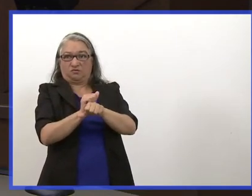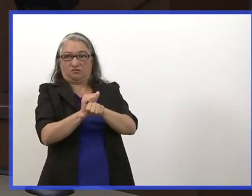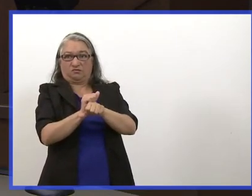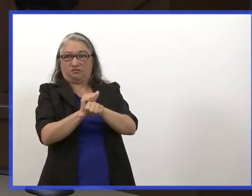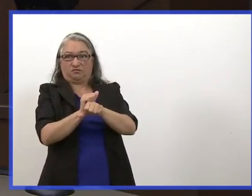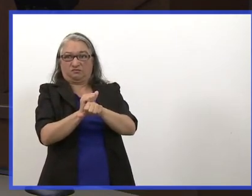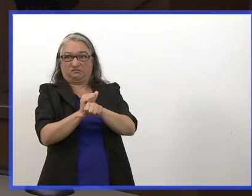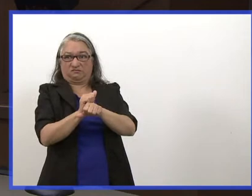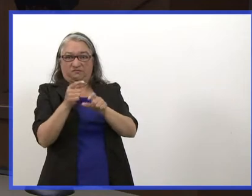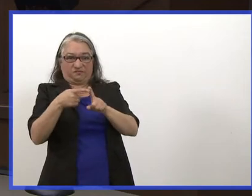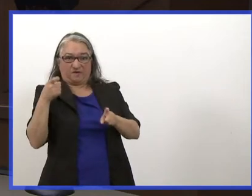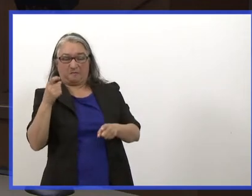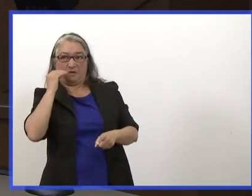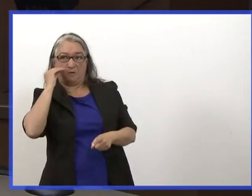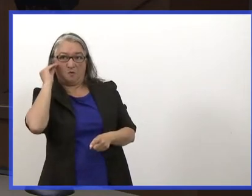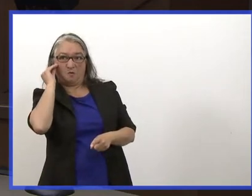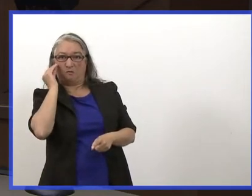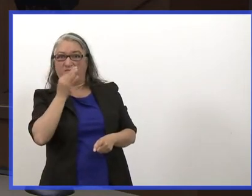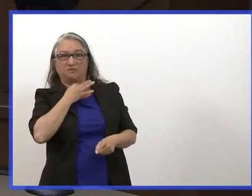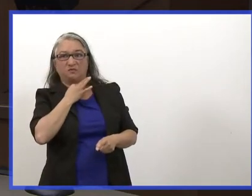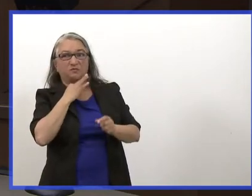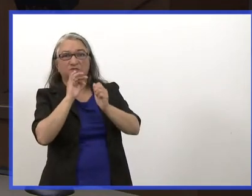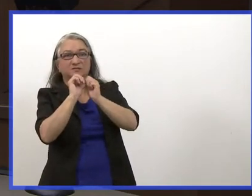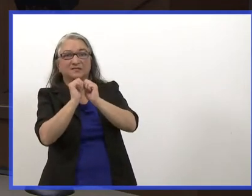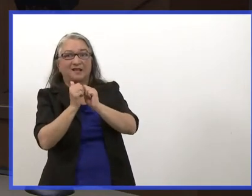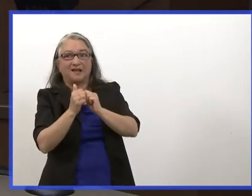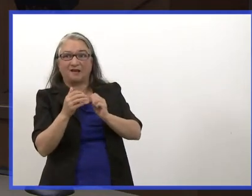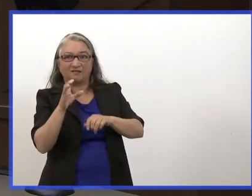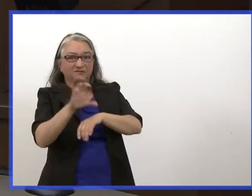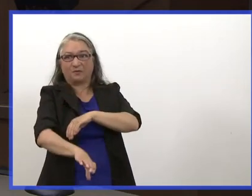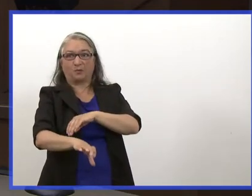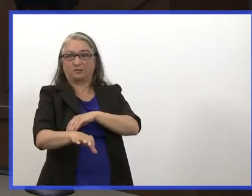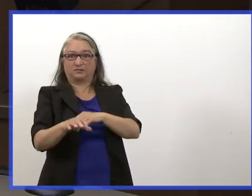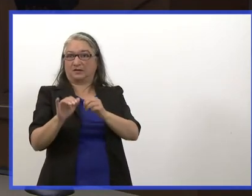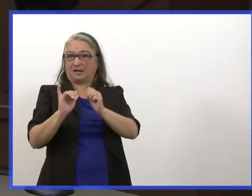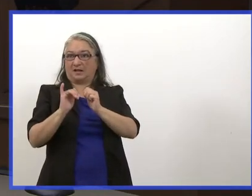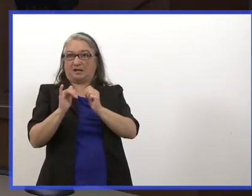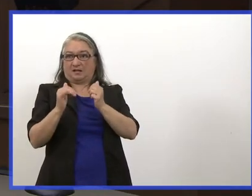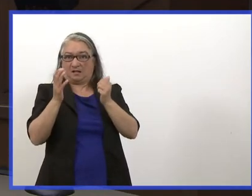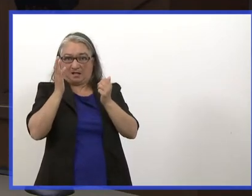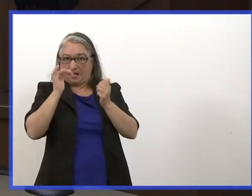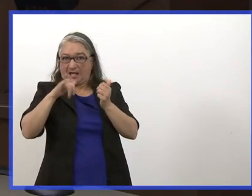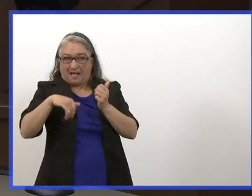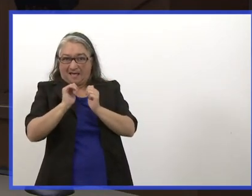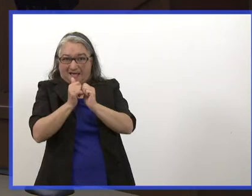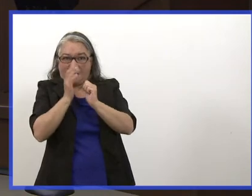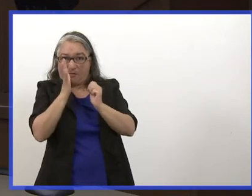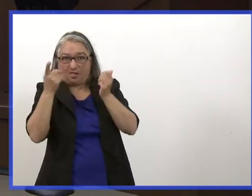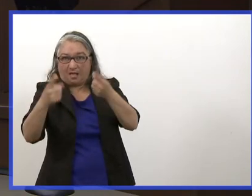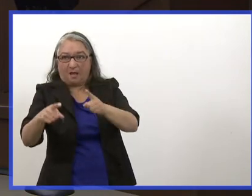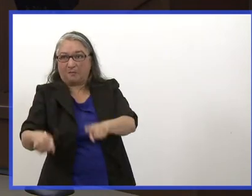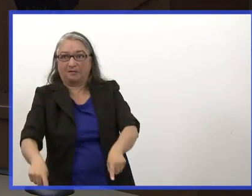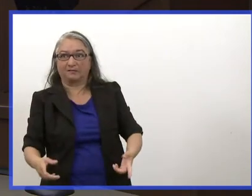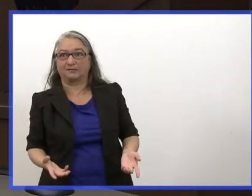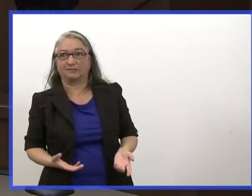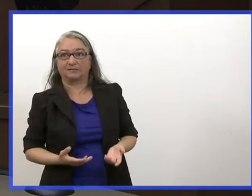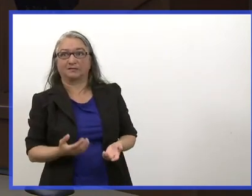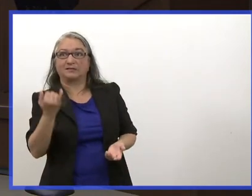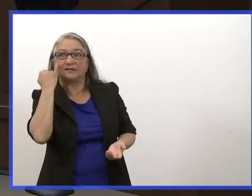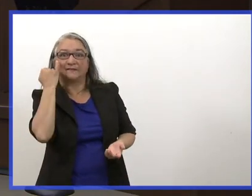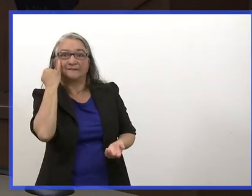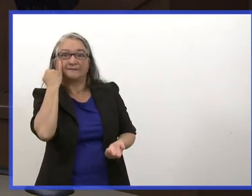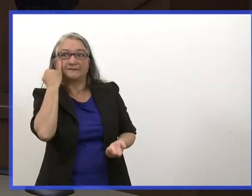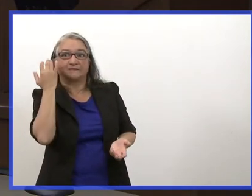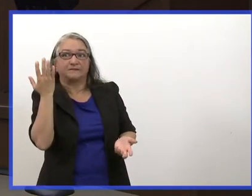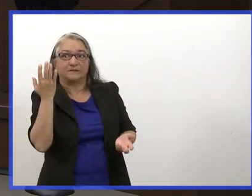Don't worry about the enforcement, but can you ensure that there will be some sort of enforcement if rule breakers are found in